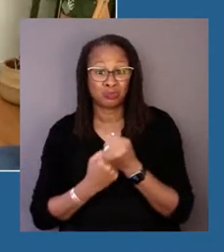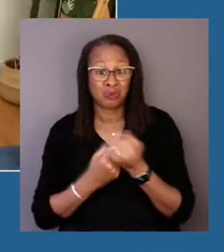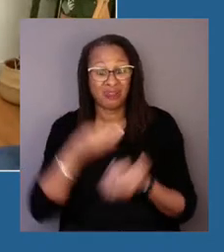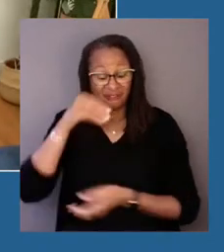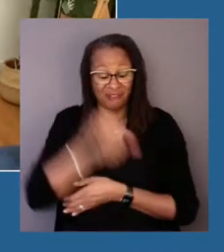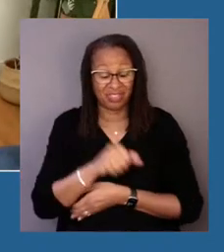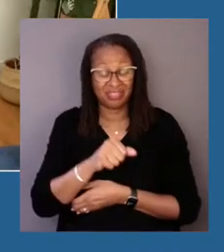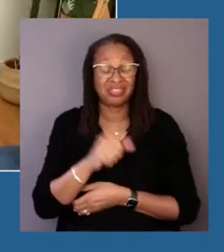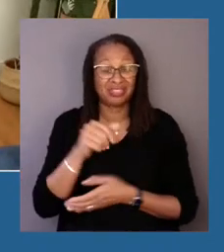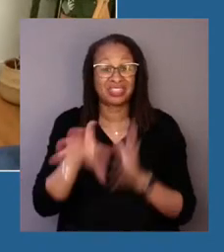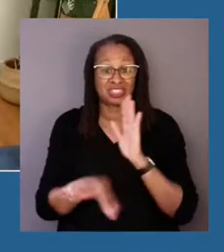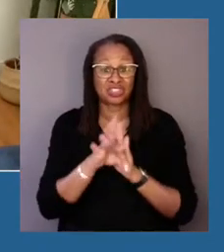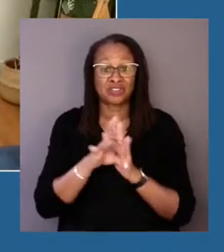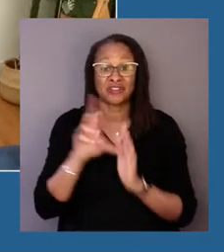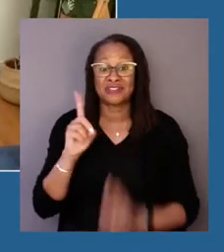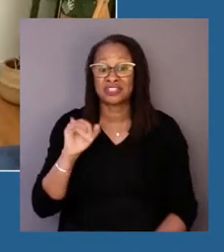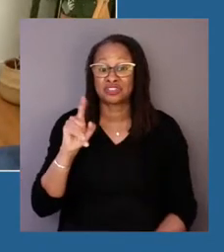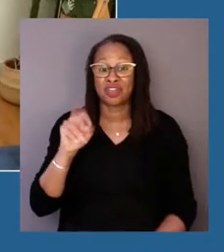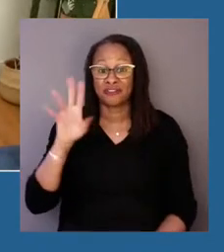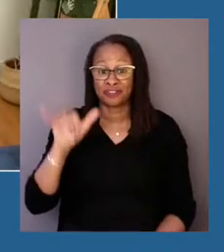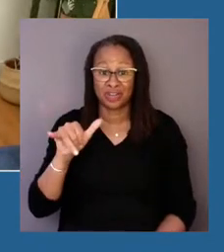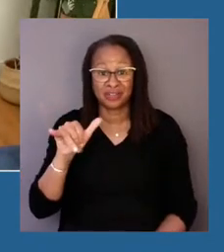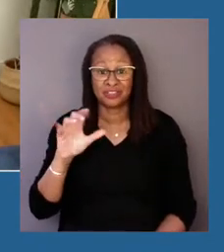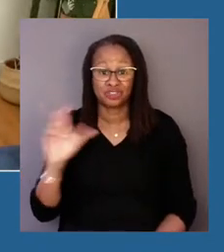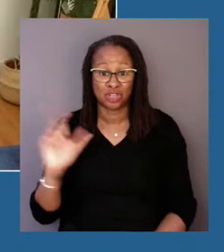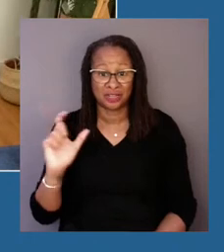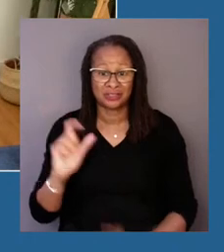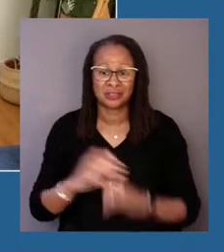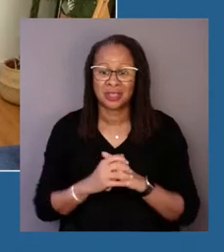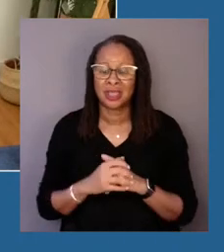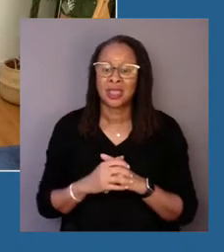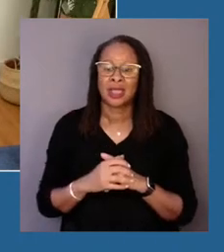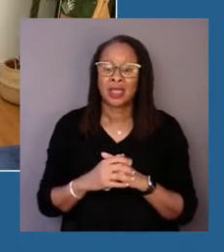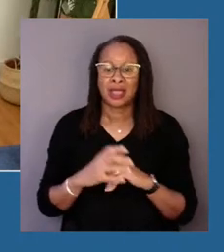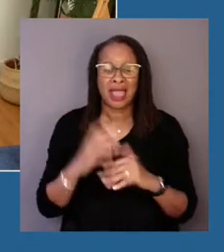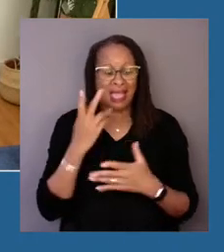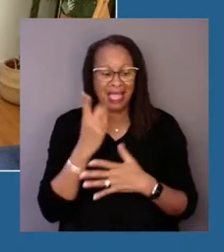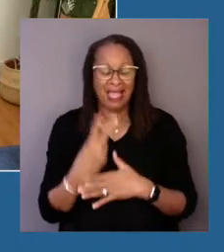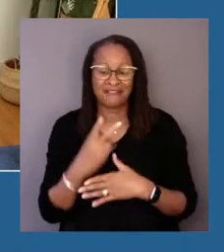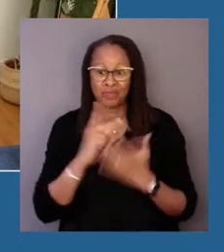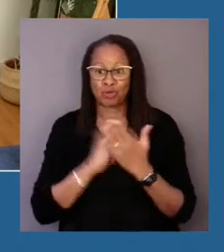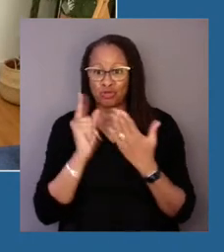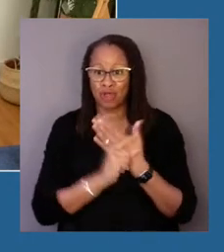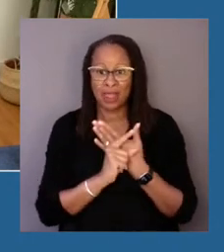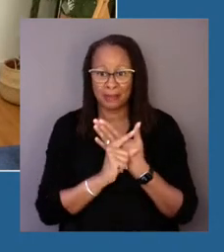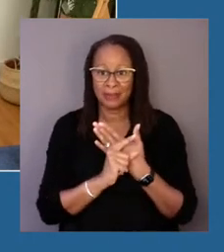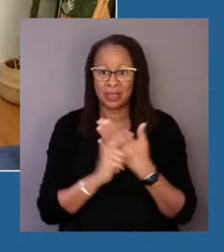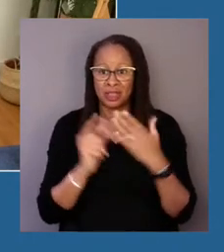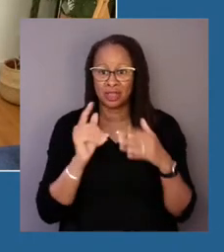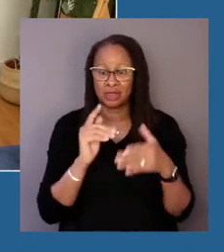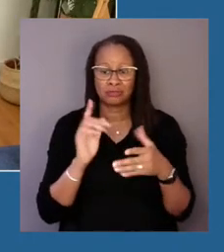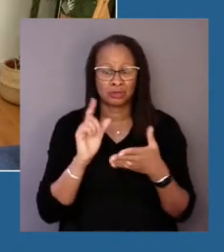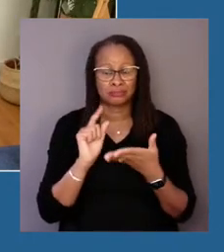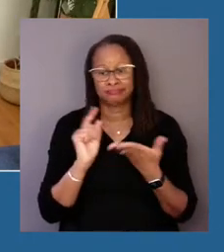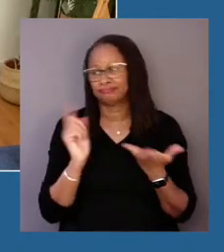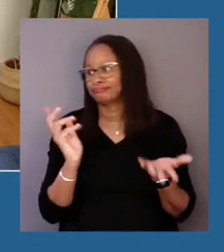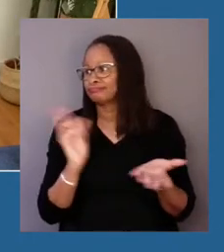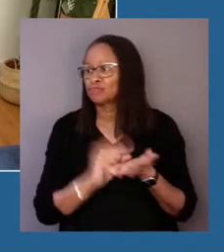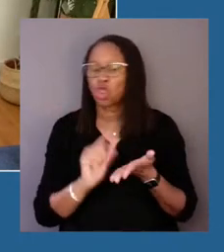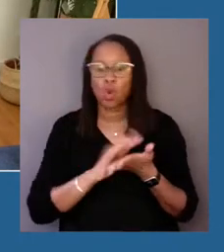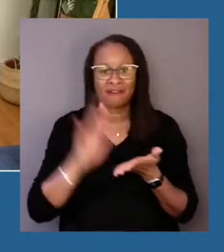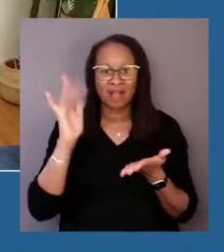half their shows are glorifying extraction. Like my husband, unfortunately, is a huge fan of all the like